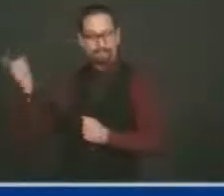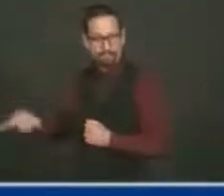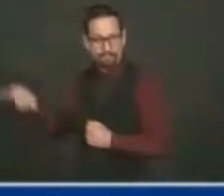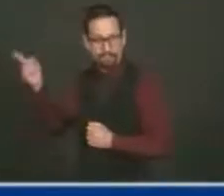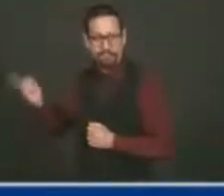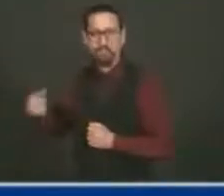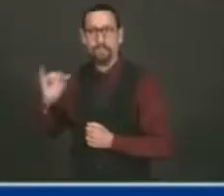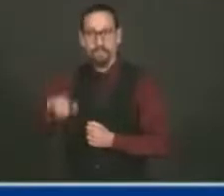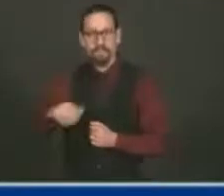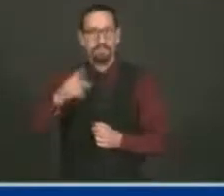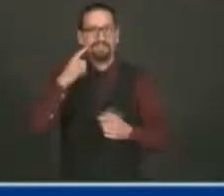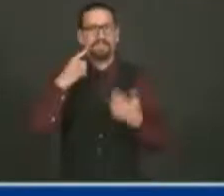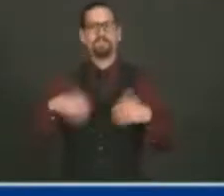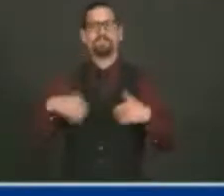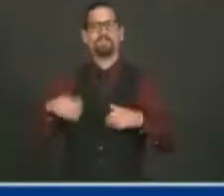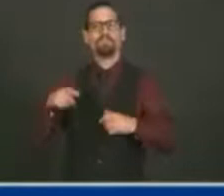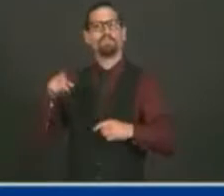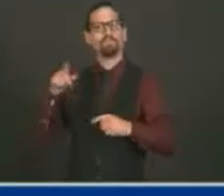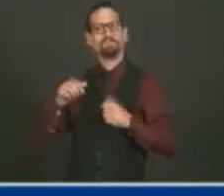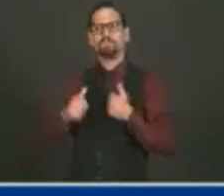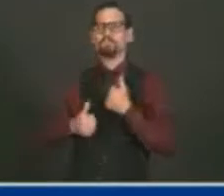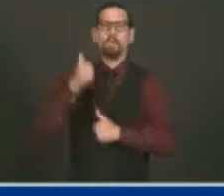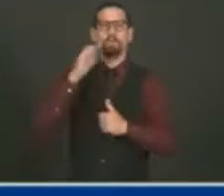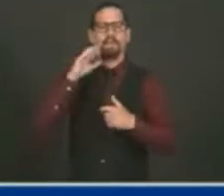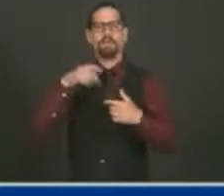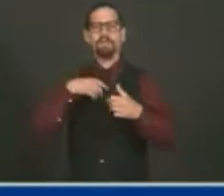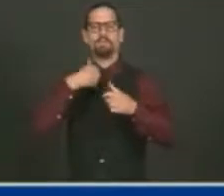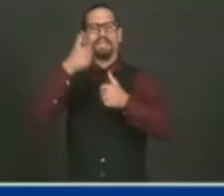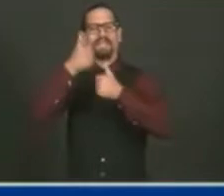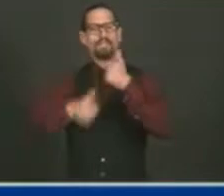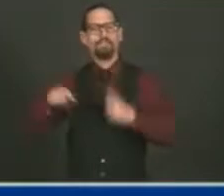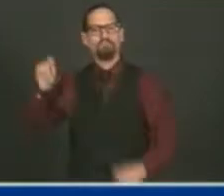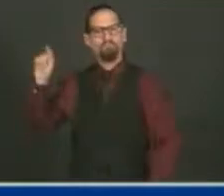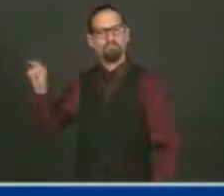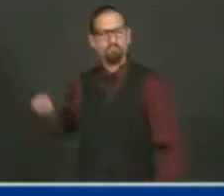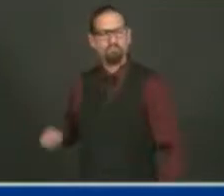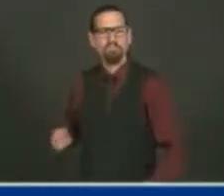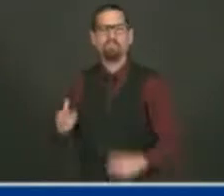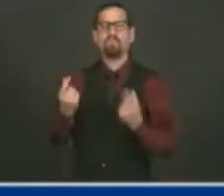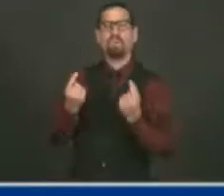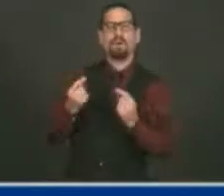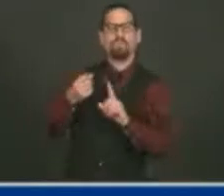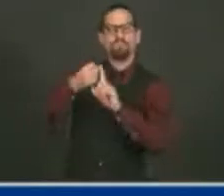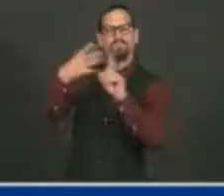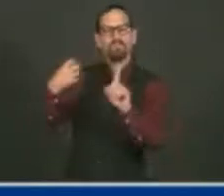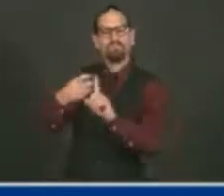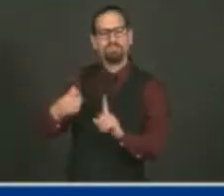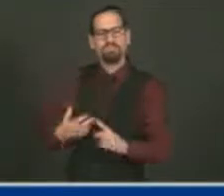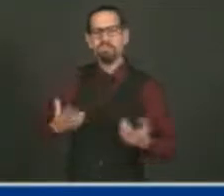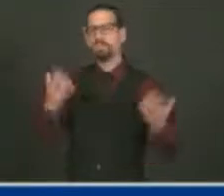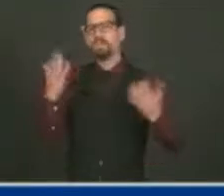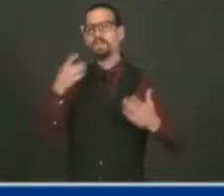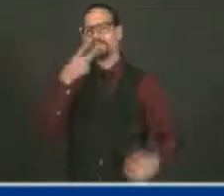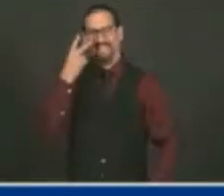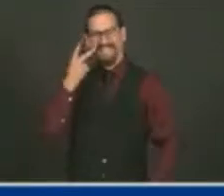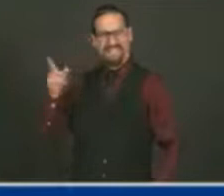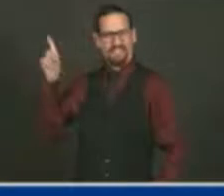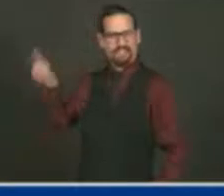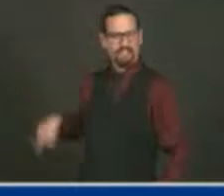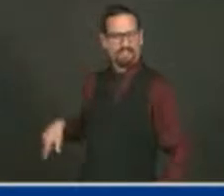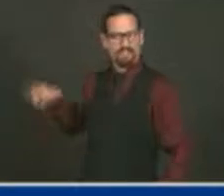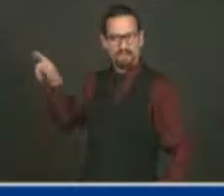today unpacking the data and what we are seeing in Rhode Island as it relates